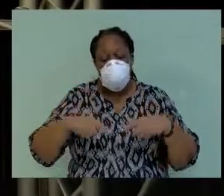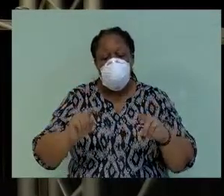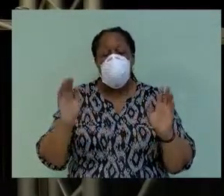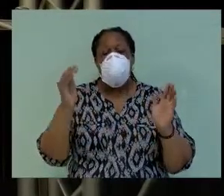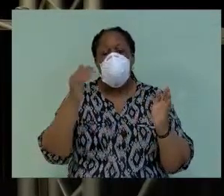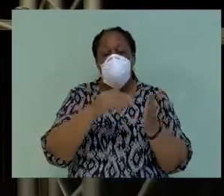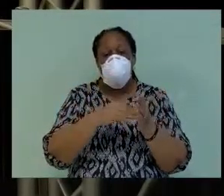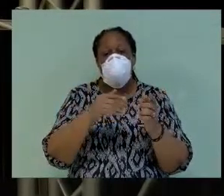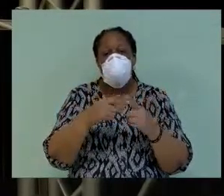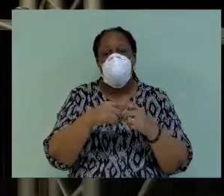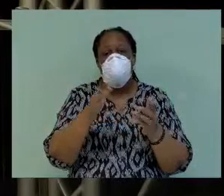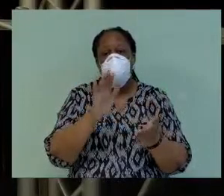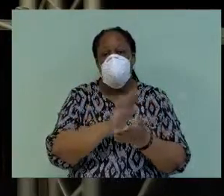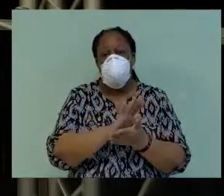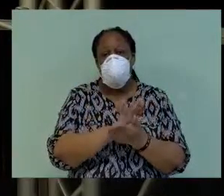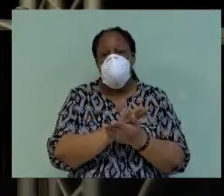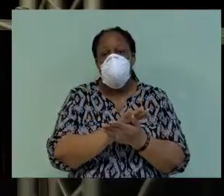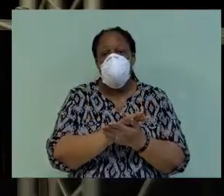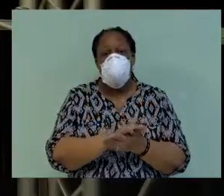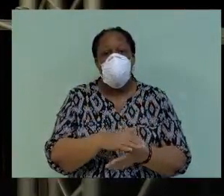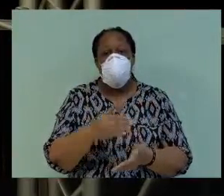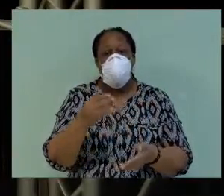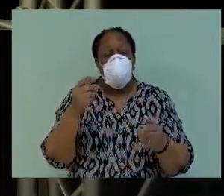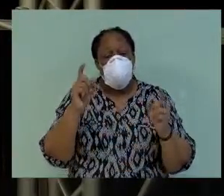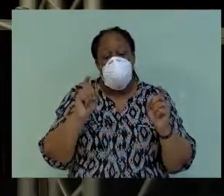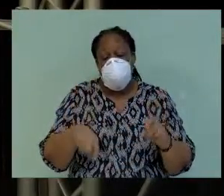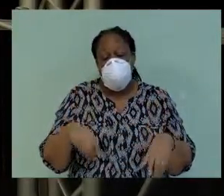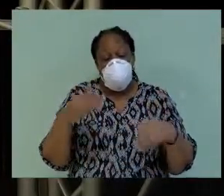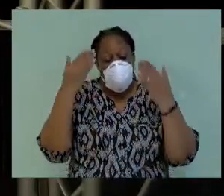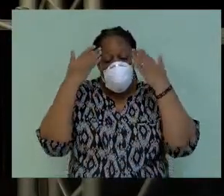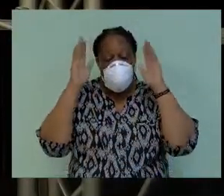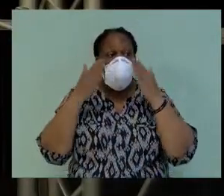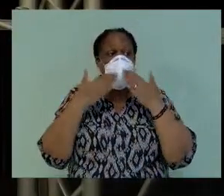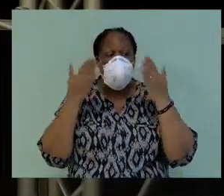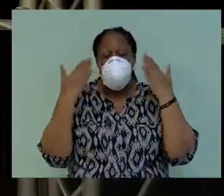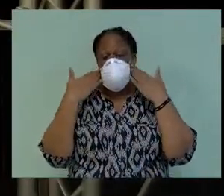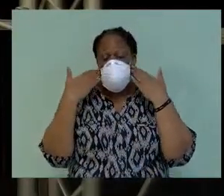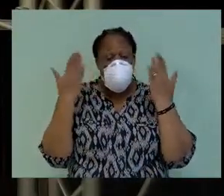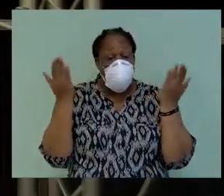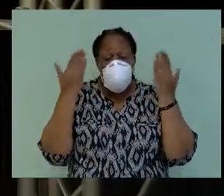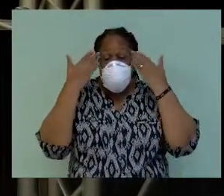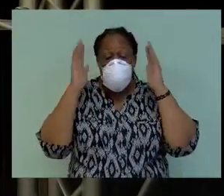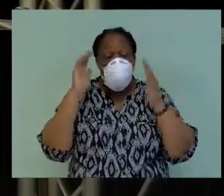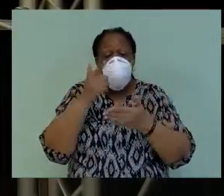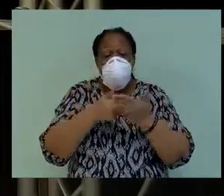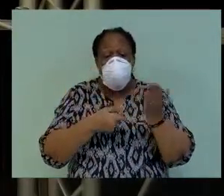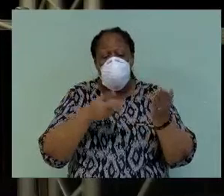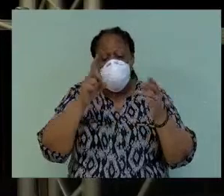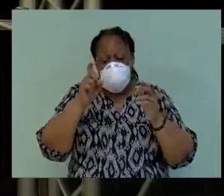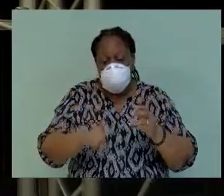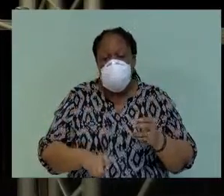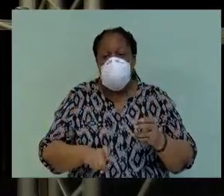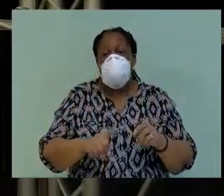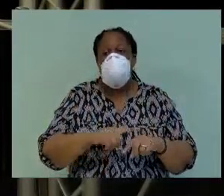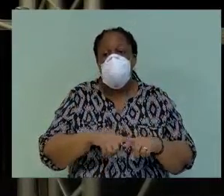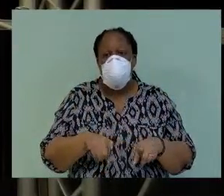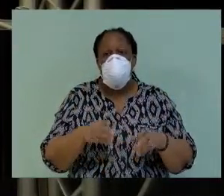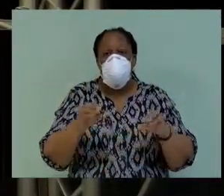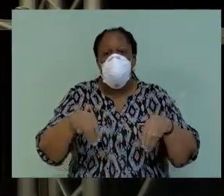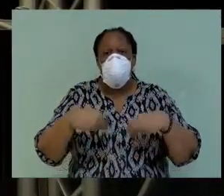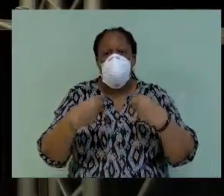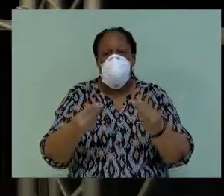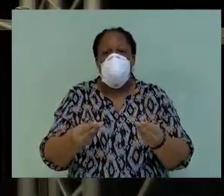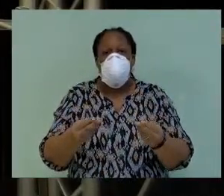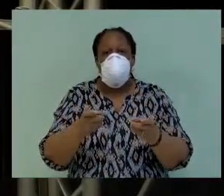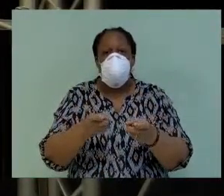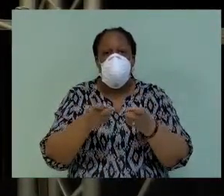that they might need PPEs, they might need masks. We don't know what they might need, but we are